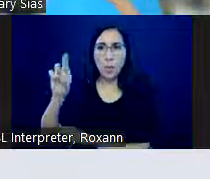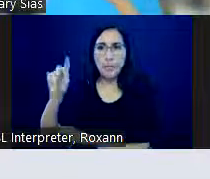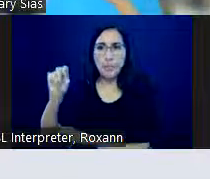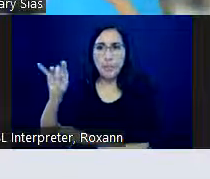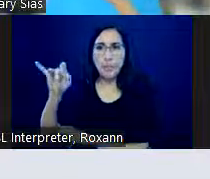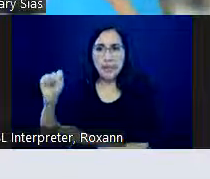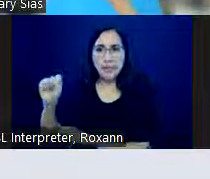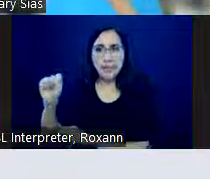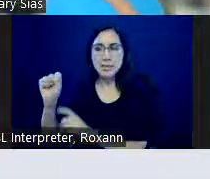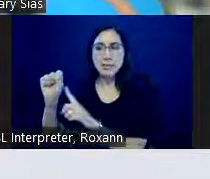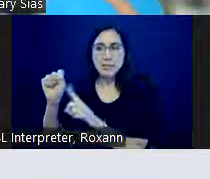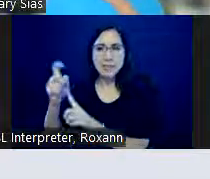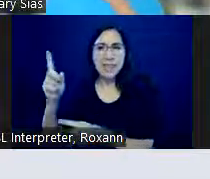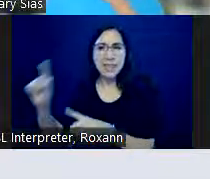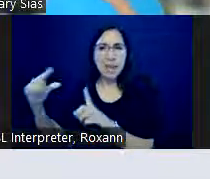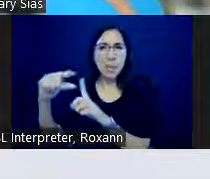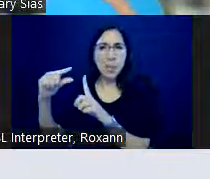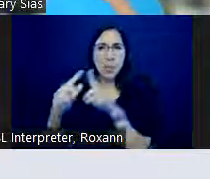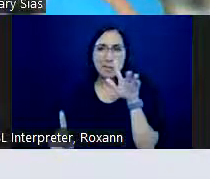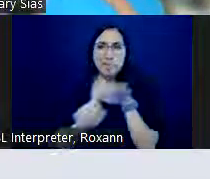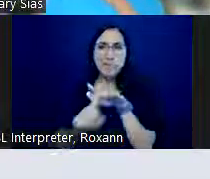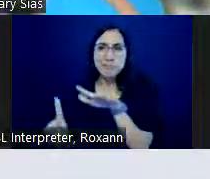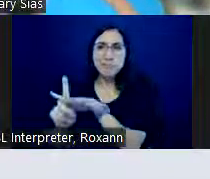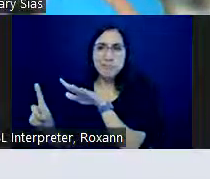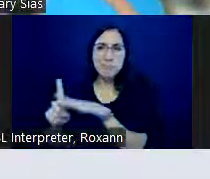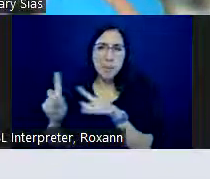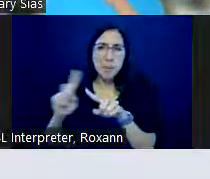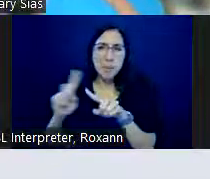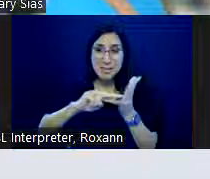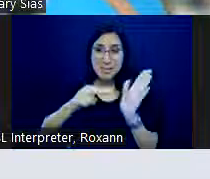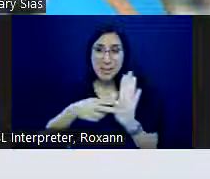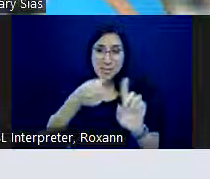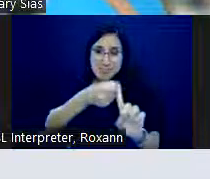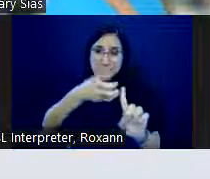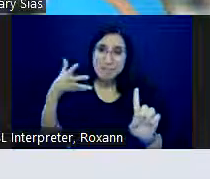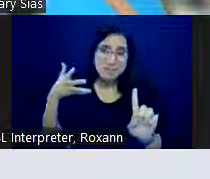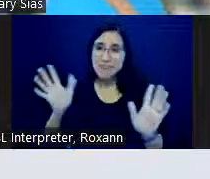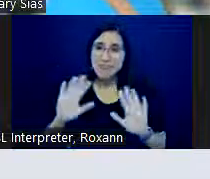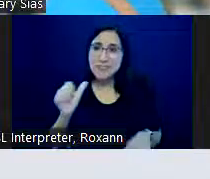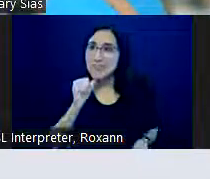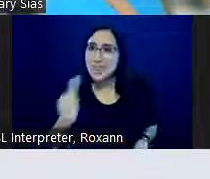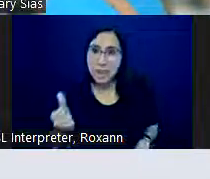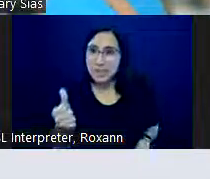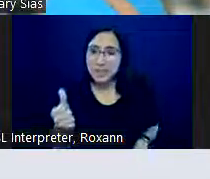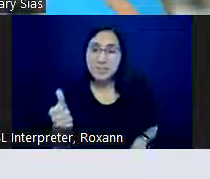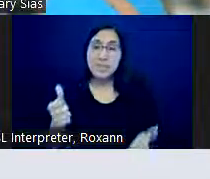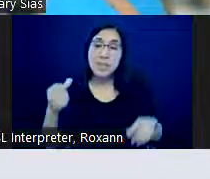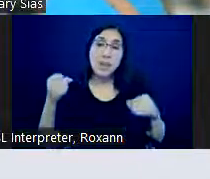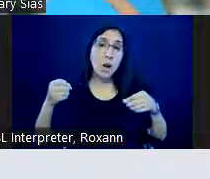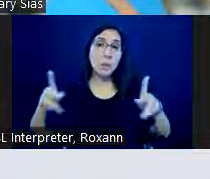don't talk about what that definition is. Opportunity is to make something